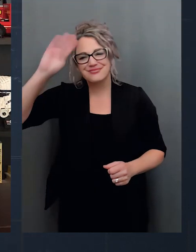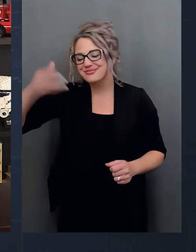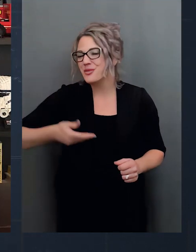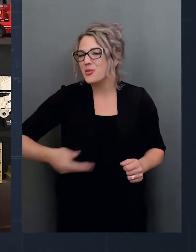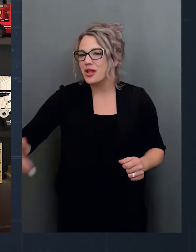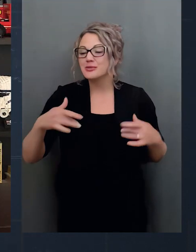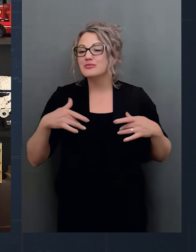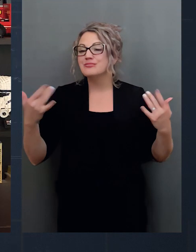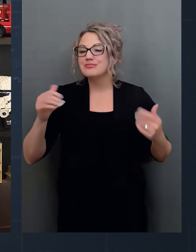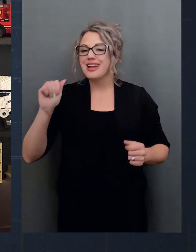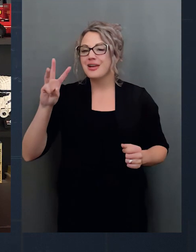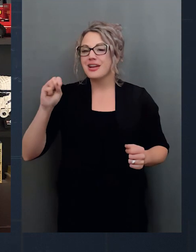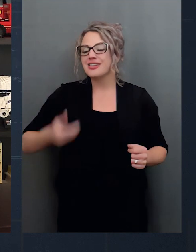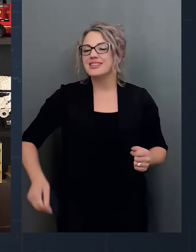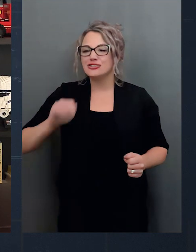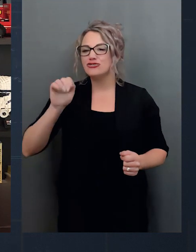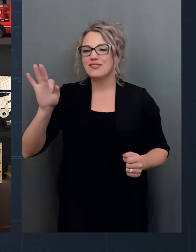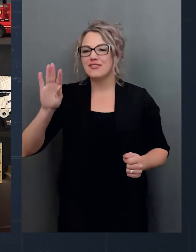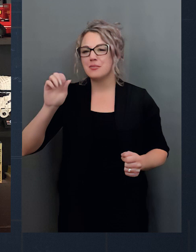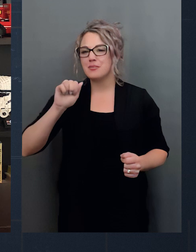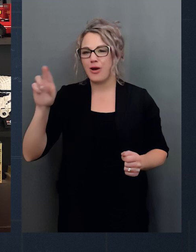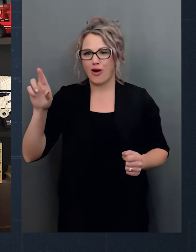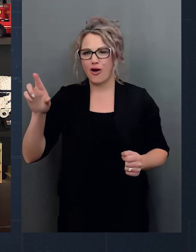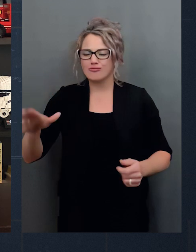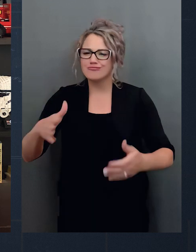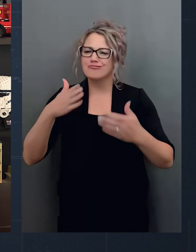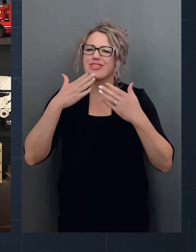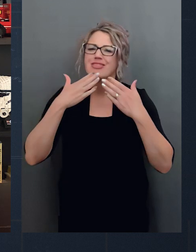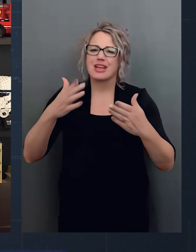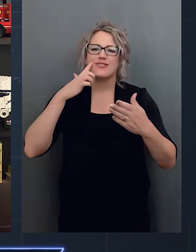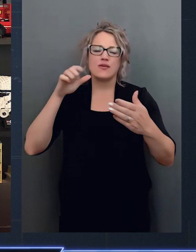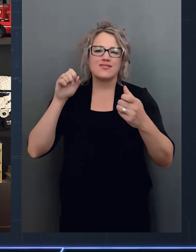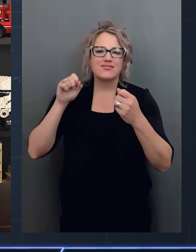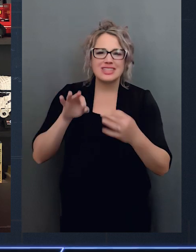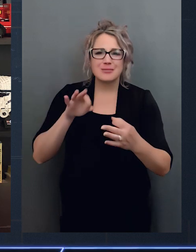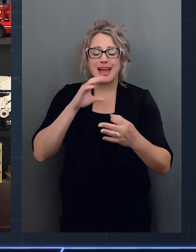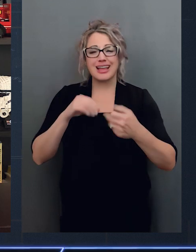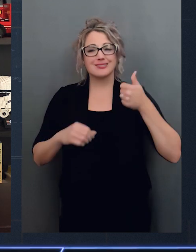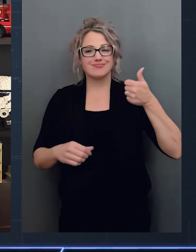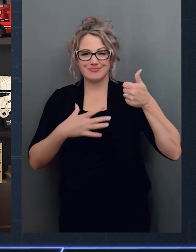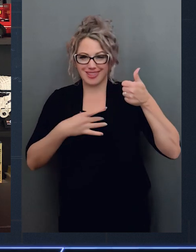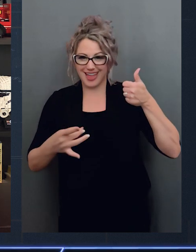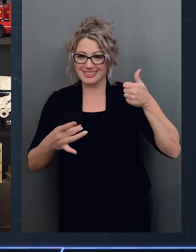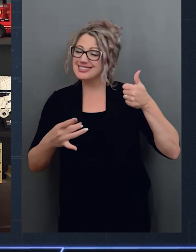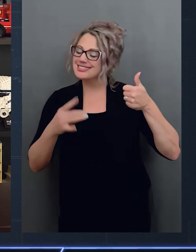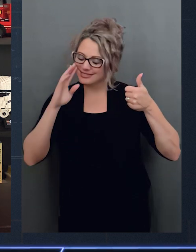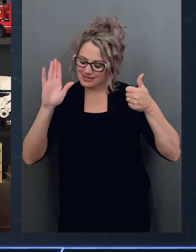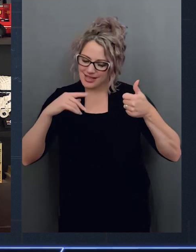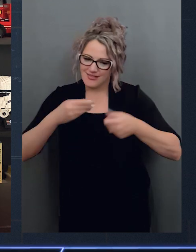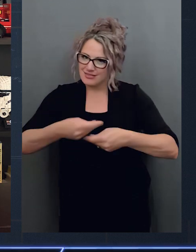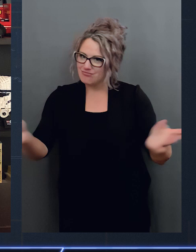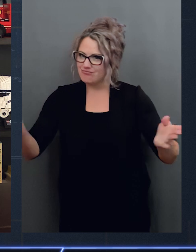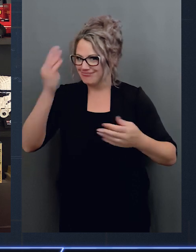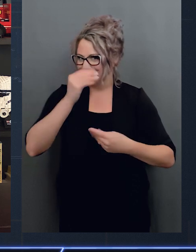Welcome to What's New with AWS. I'm Jeff Barr. I want to thank you for the continued feedback and the likes. As always, I've got some great